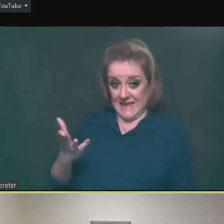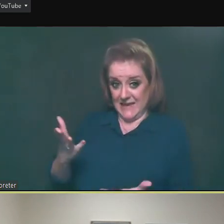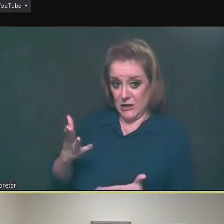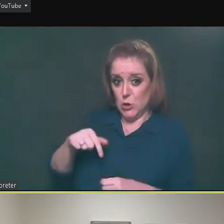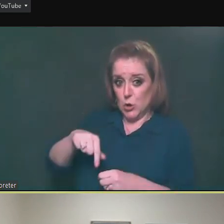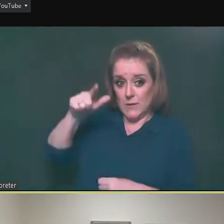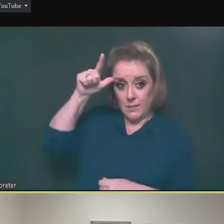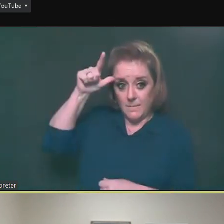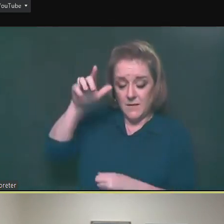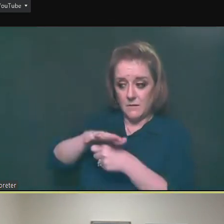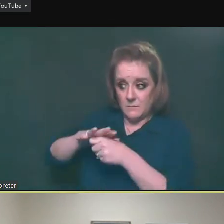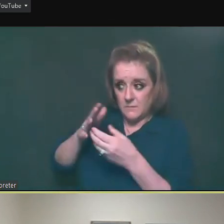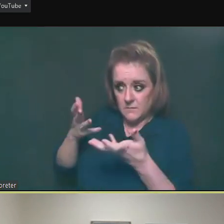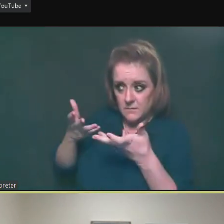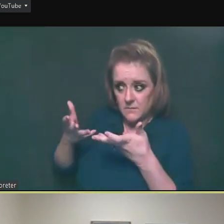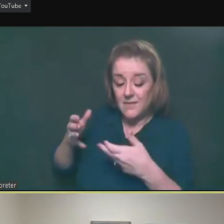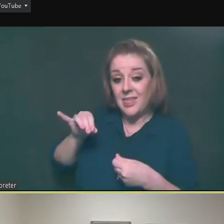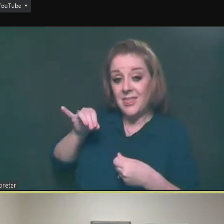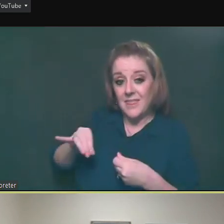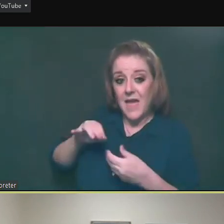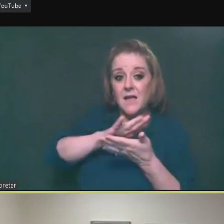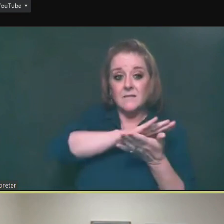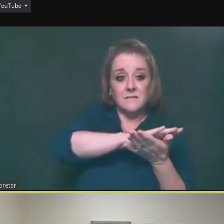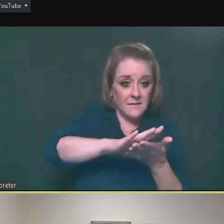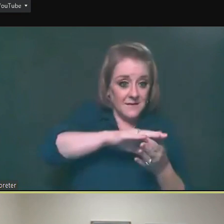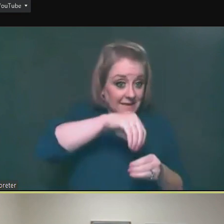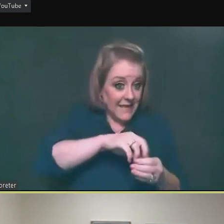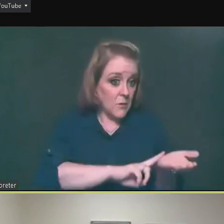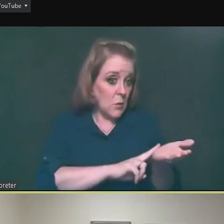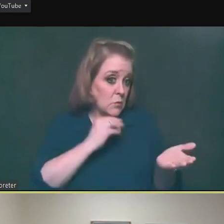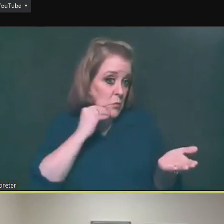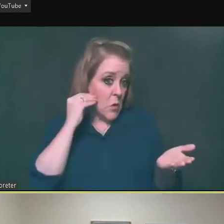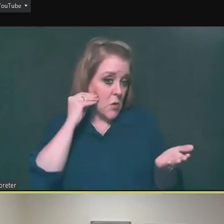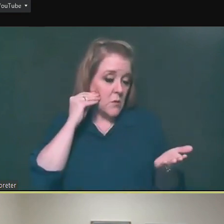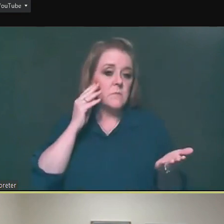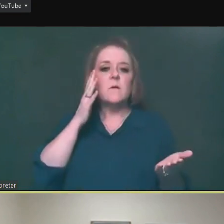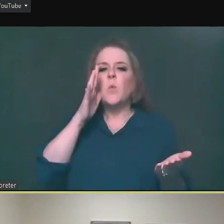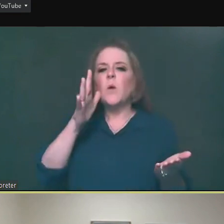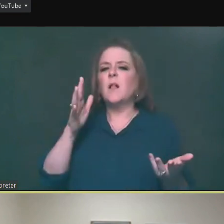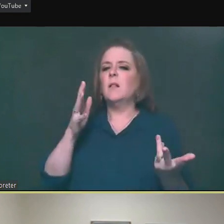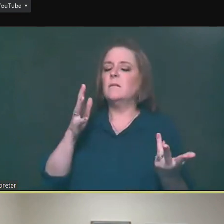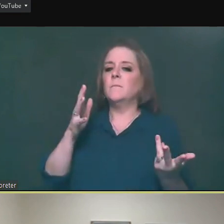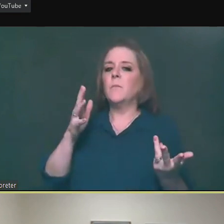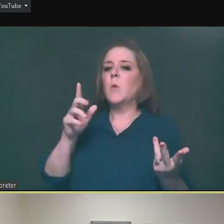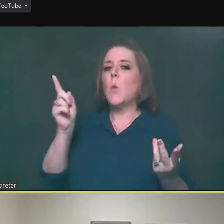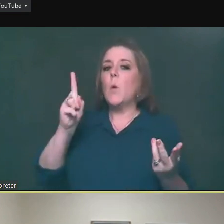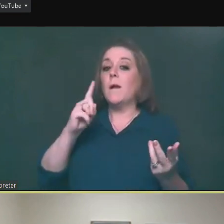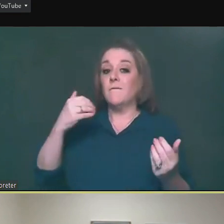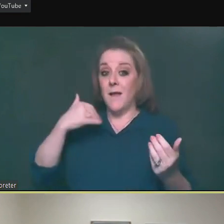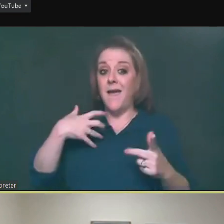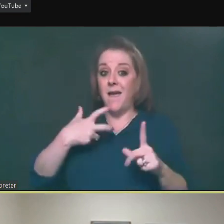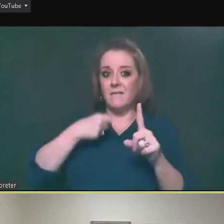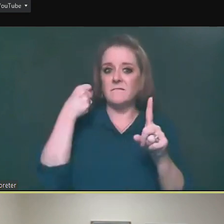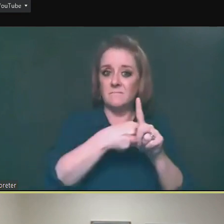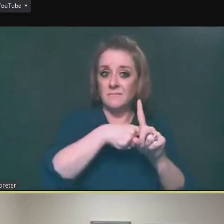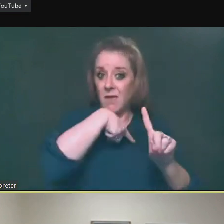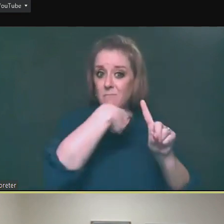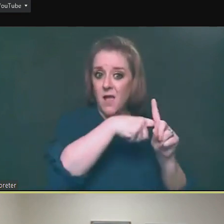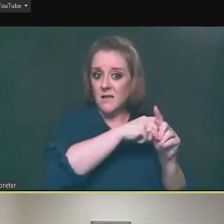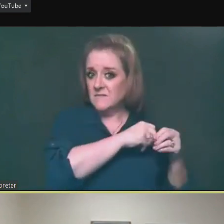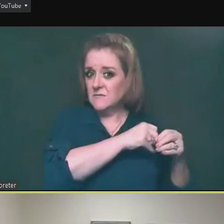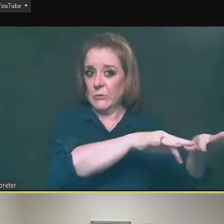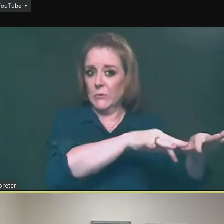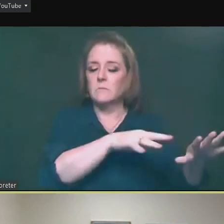that disinfection in the nursing homes will be done in places where there are outbreaks. And that can be done